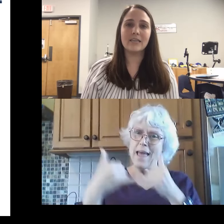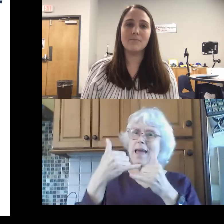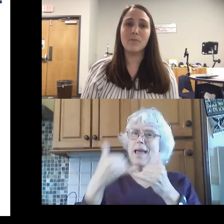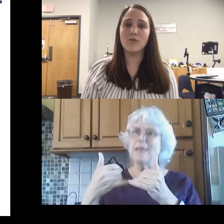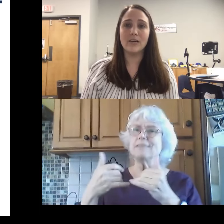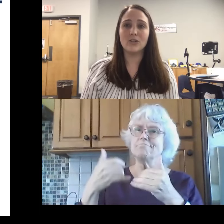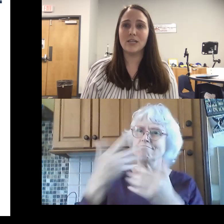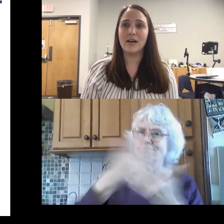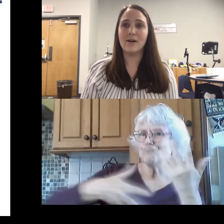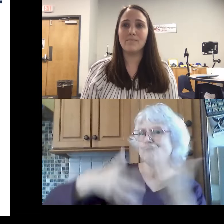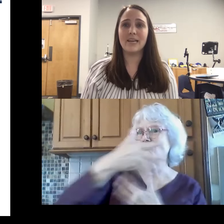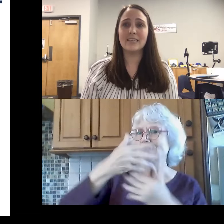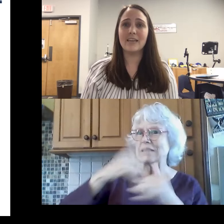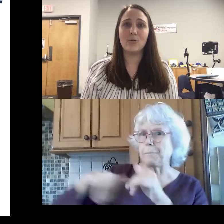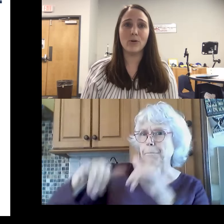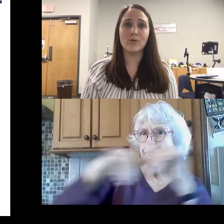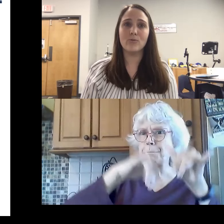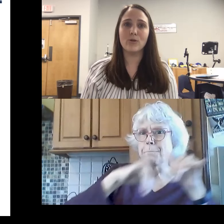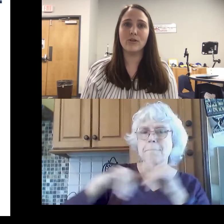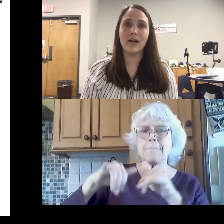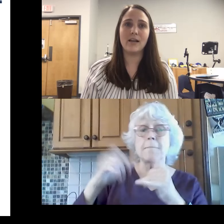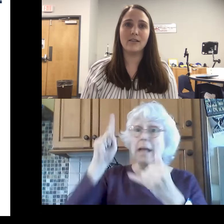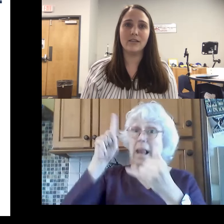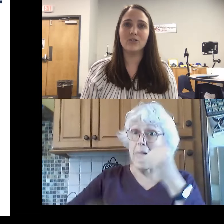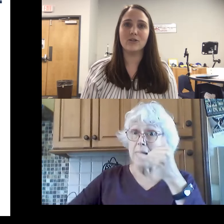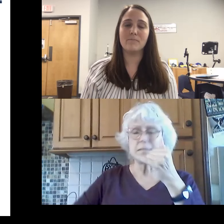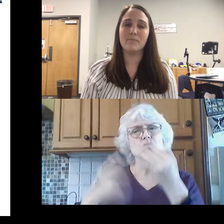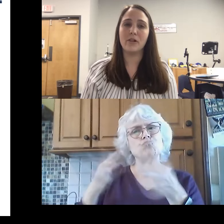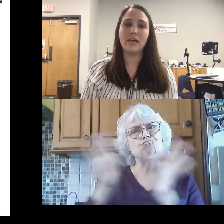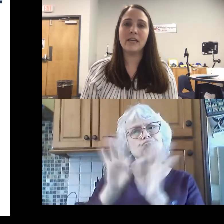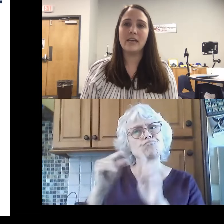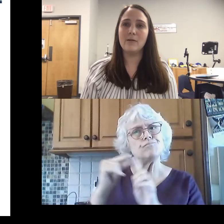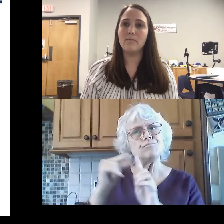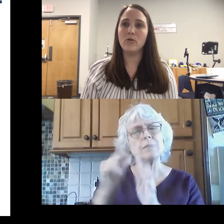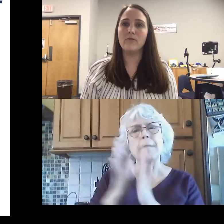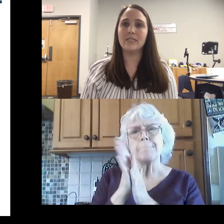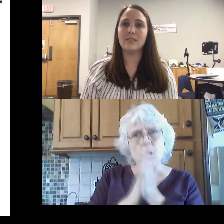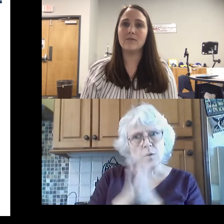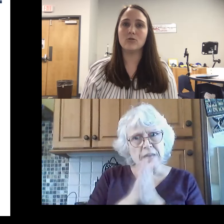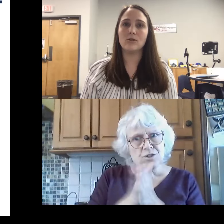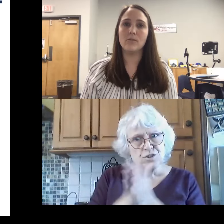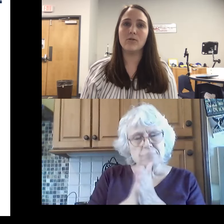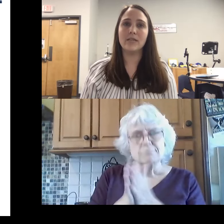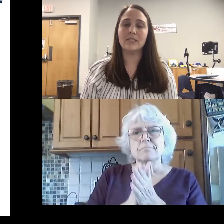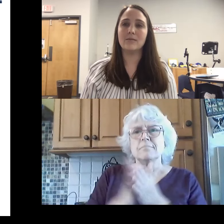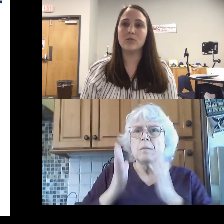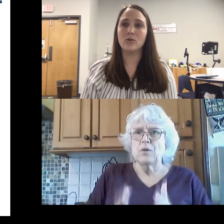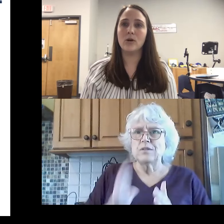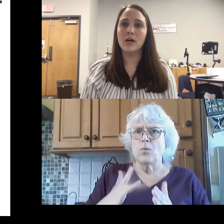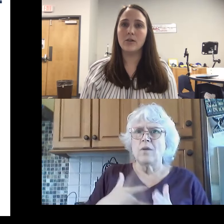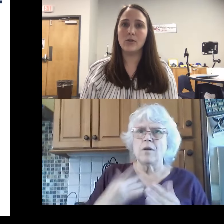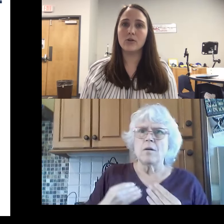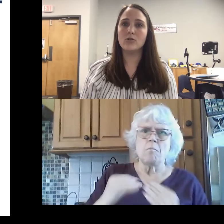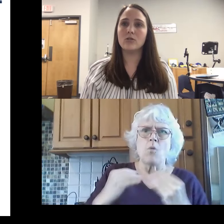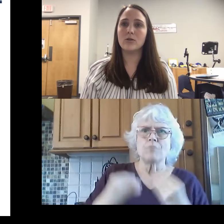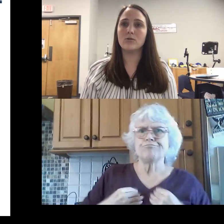lastly, motivation. That's the key word when we look at leisure and play. It motivates individual and motivates them to